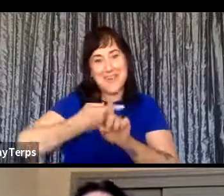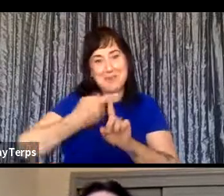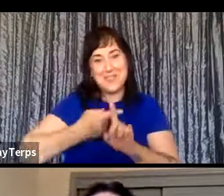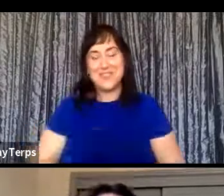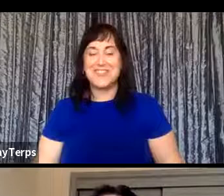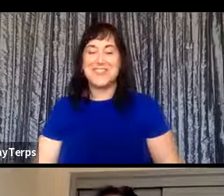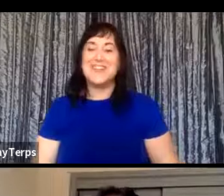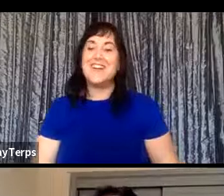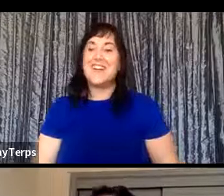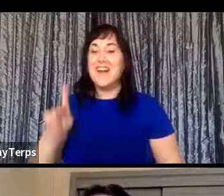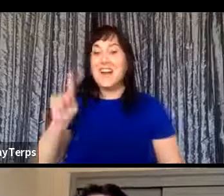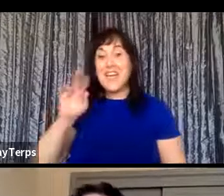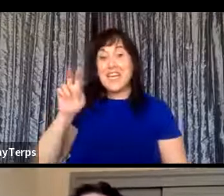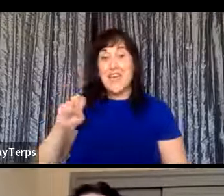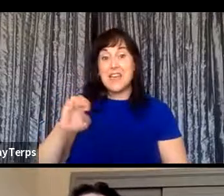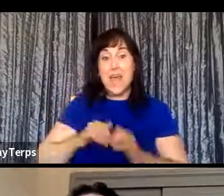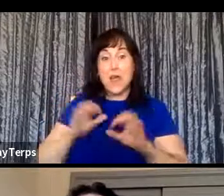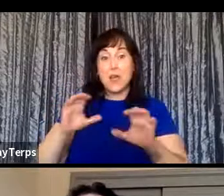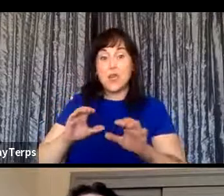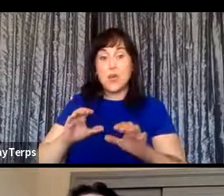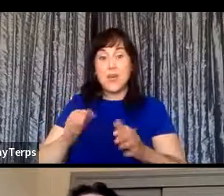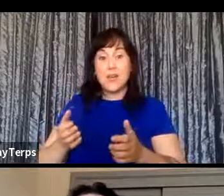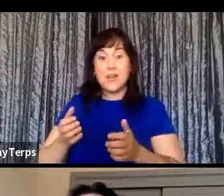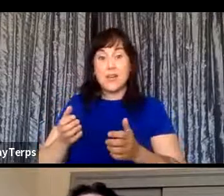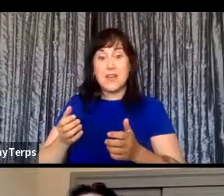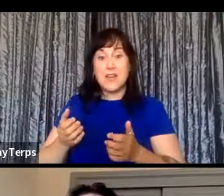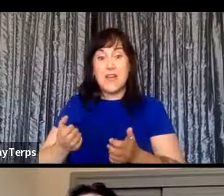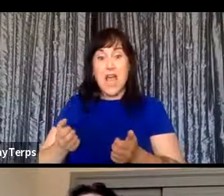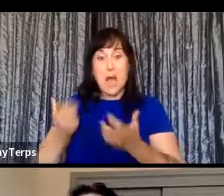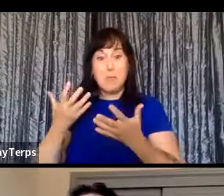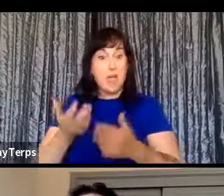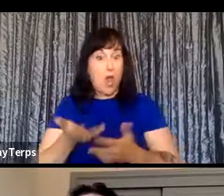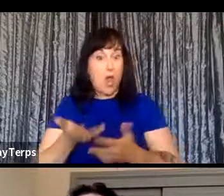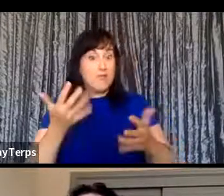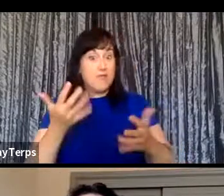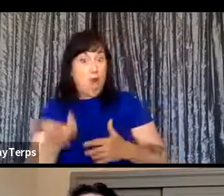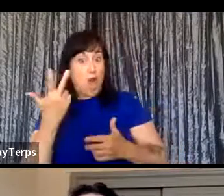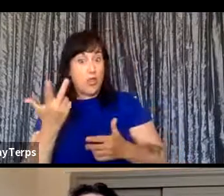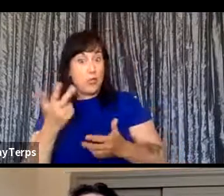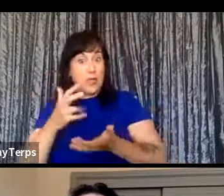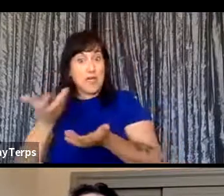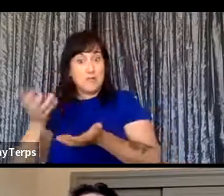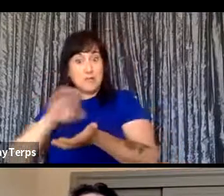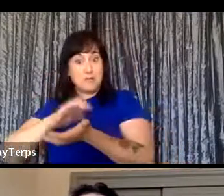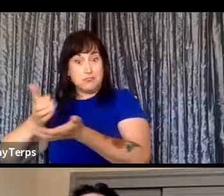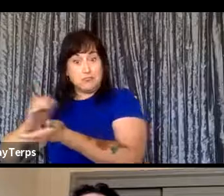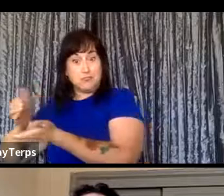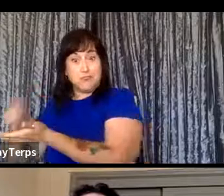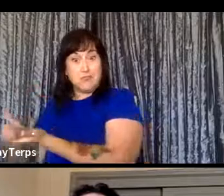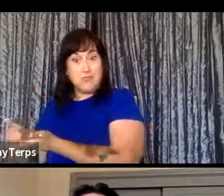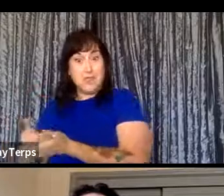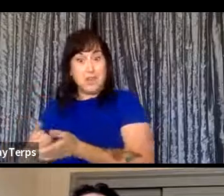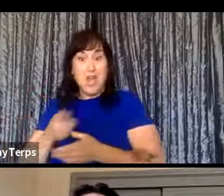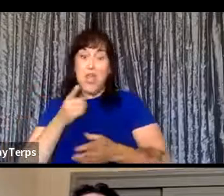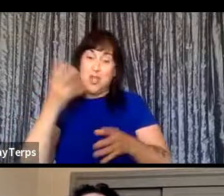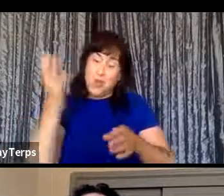Kate, how are you doing? 1, 2, or 3? All 3? In the immortal words of Oprah Winfrey, you in a car, Kate.